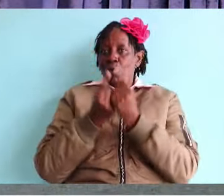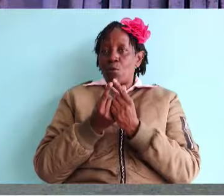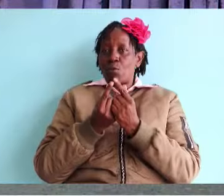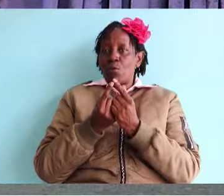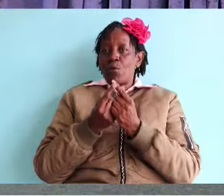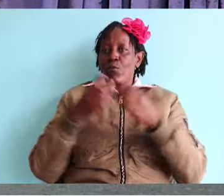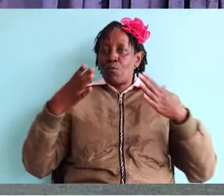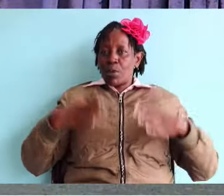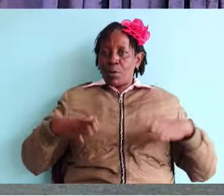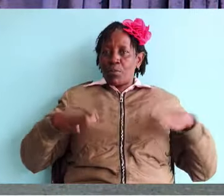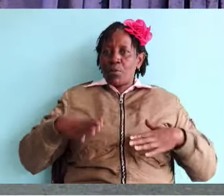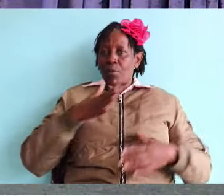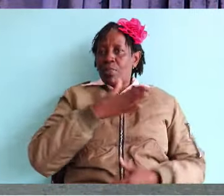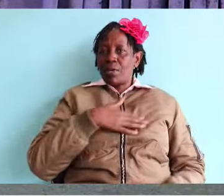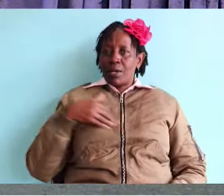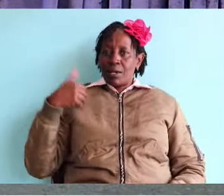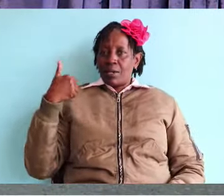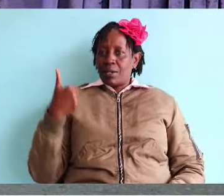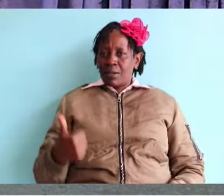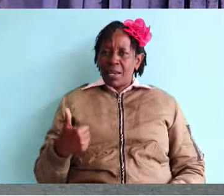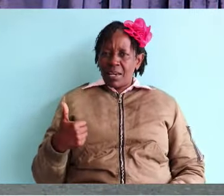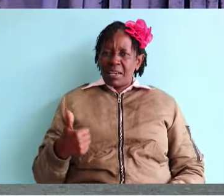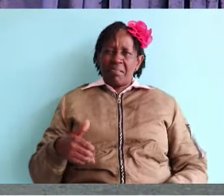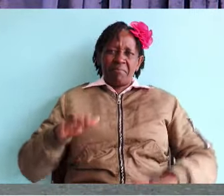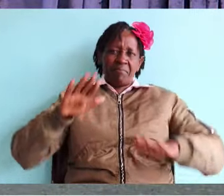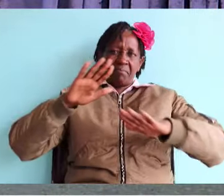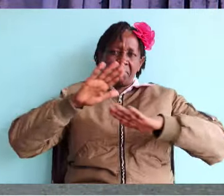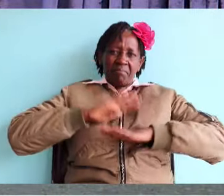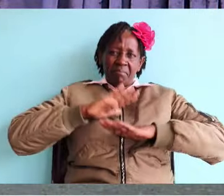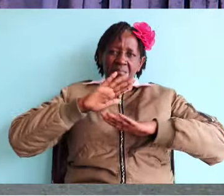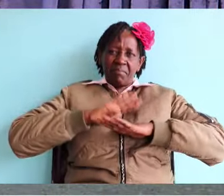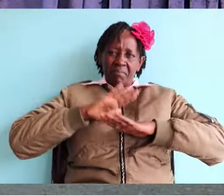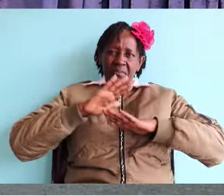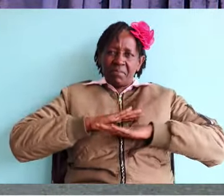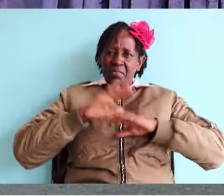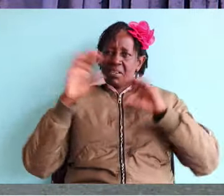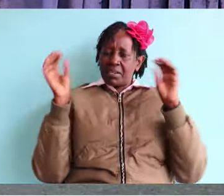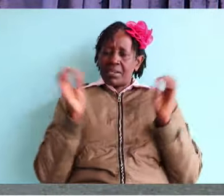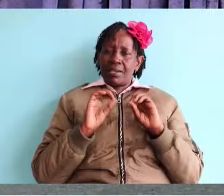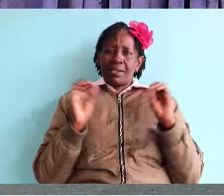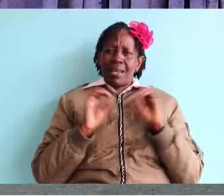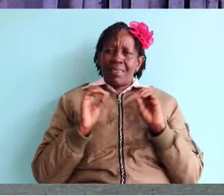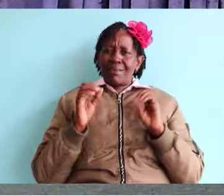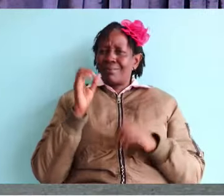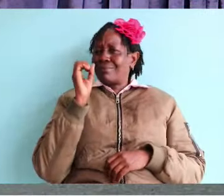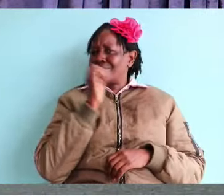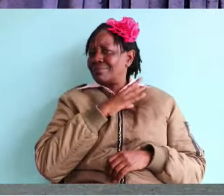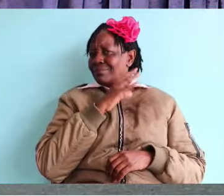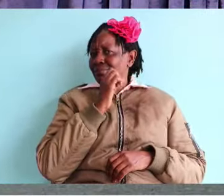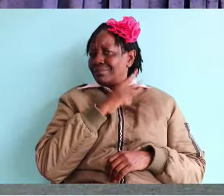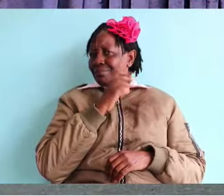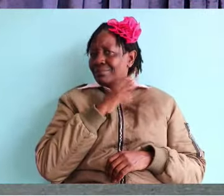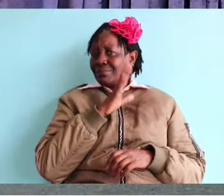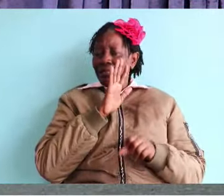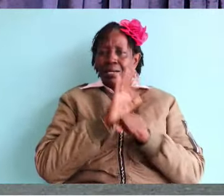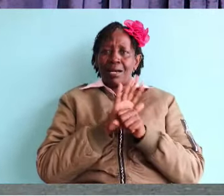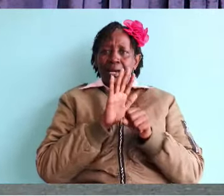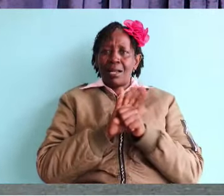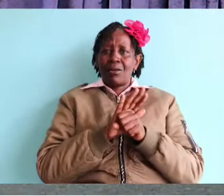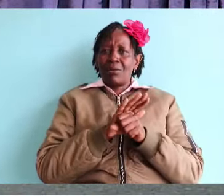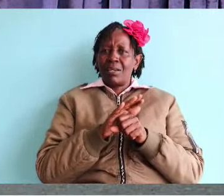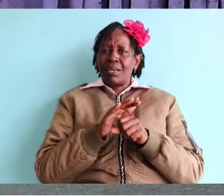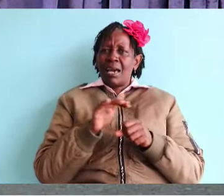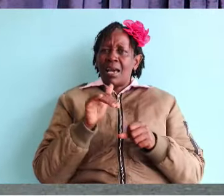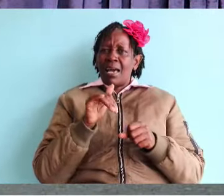were dissatisfied. They were discontented and they actually complained. And the complaint that they made is that they